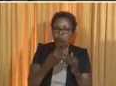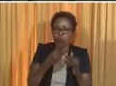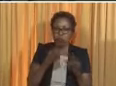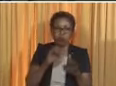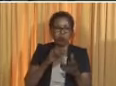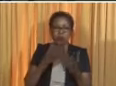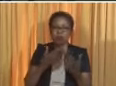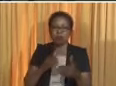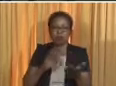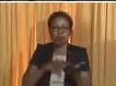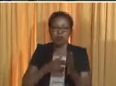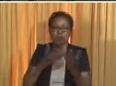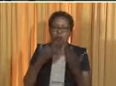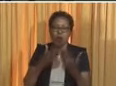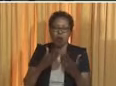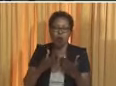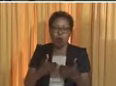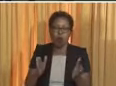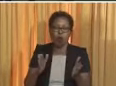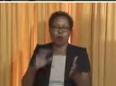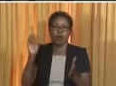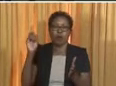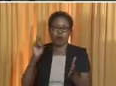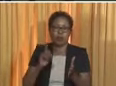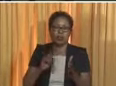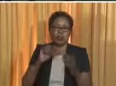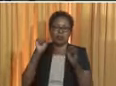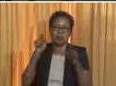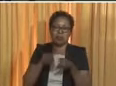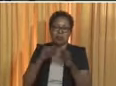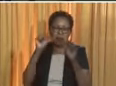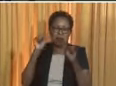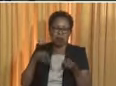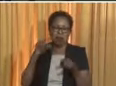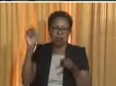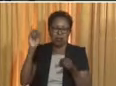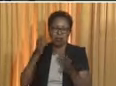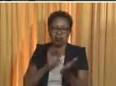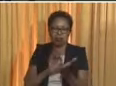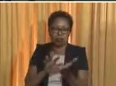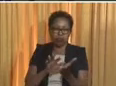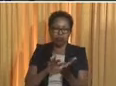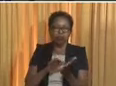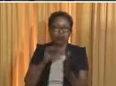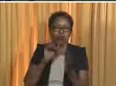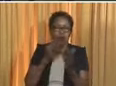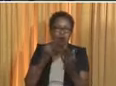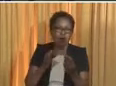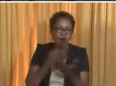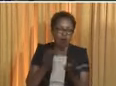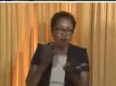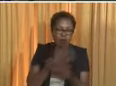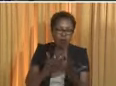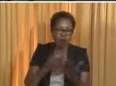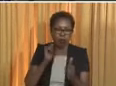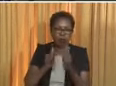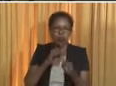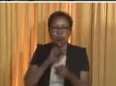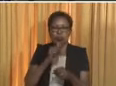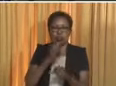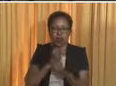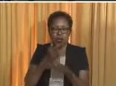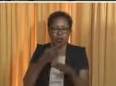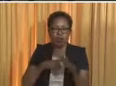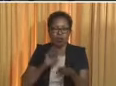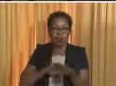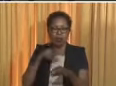be held personally liable once out of office for any act or omission not done in office. And my finding is that the President's actions or